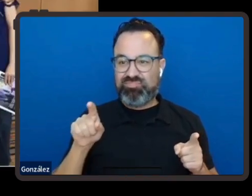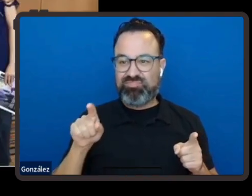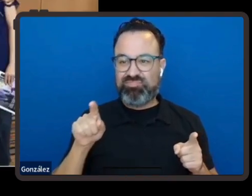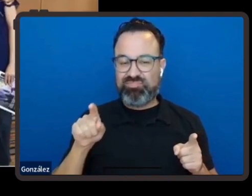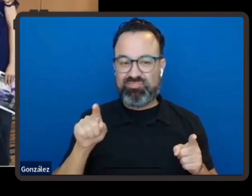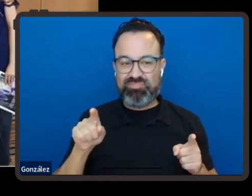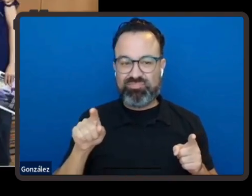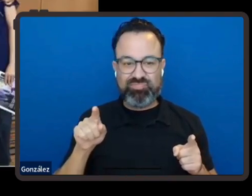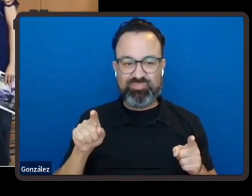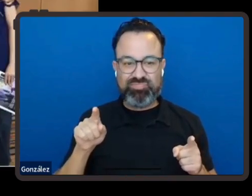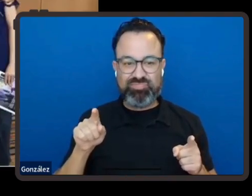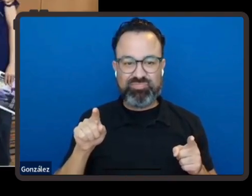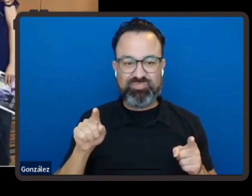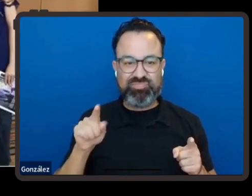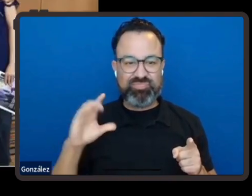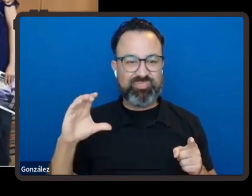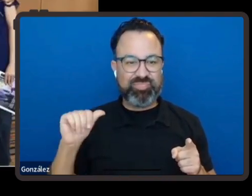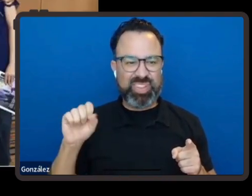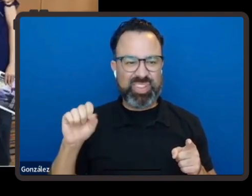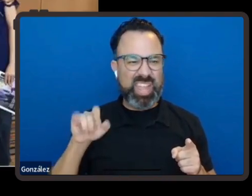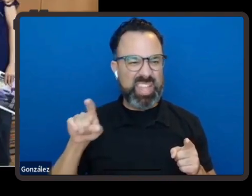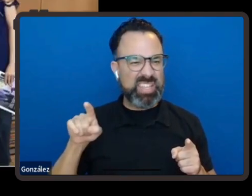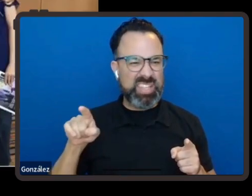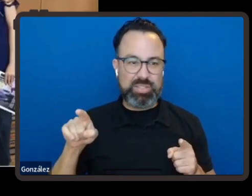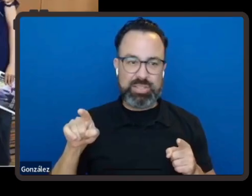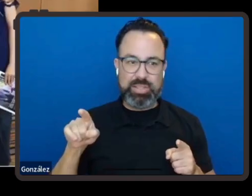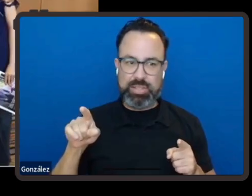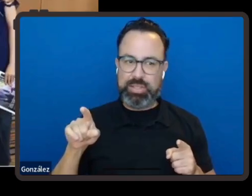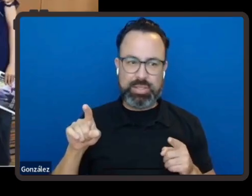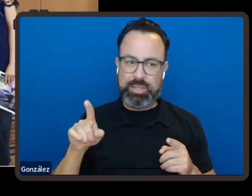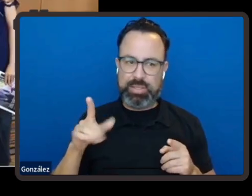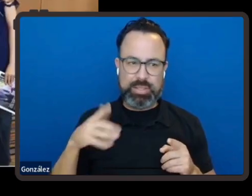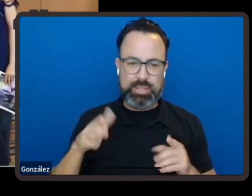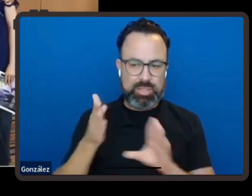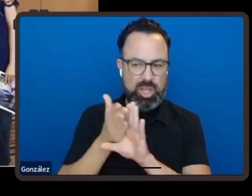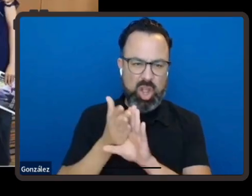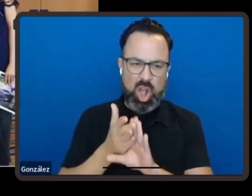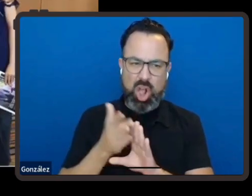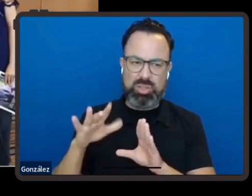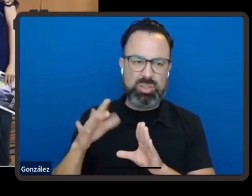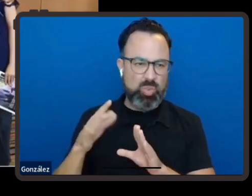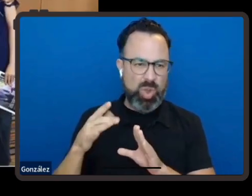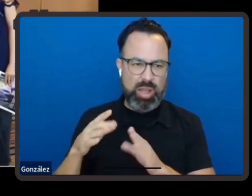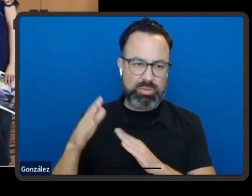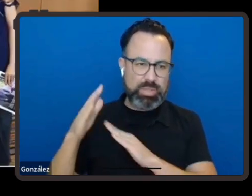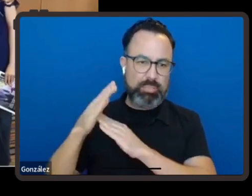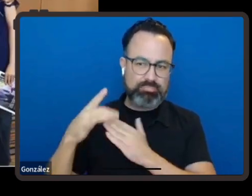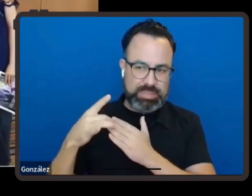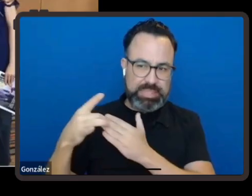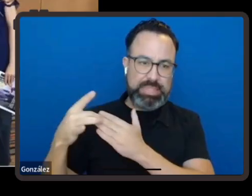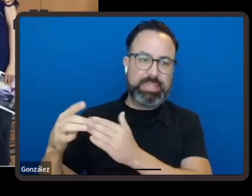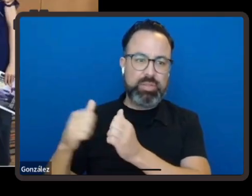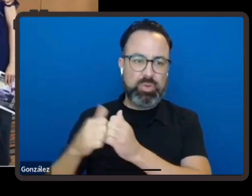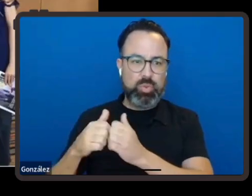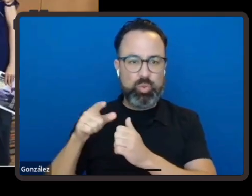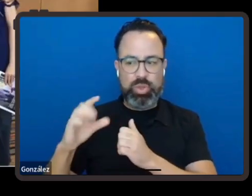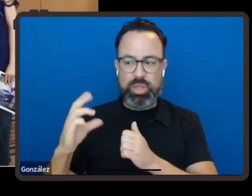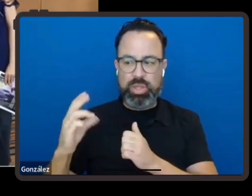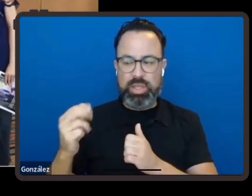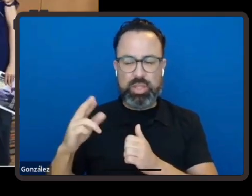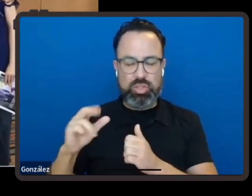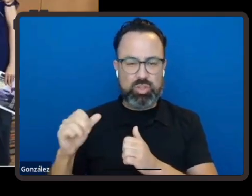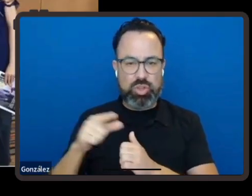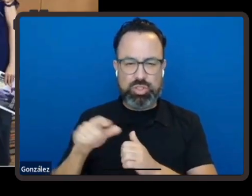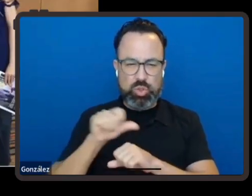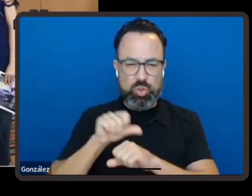in Charge Syndrome, is working on this a lot. This is, and Tim Hartshorne has written